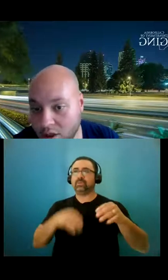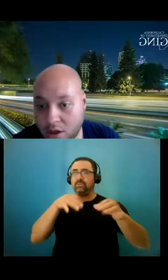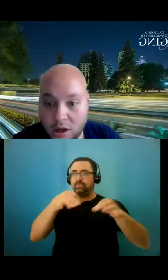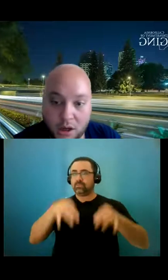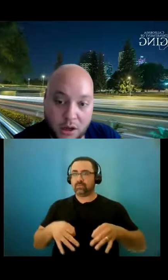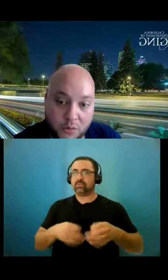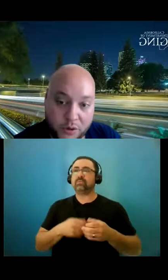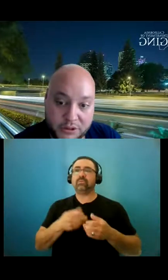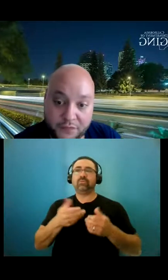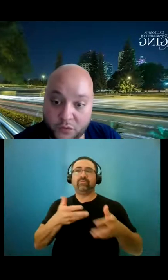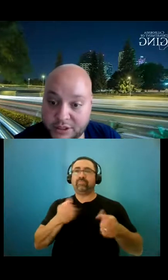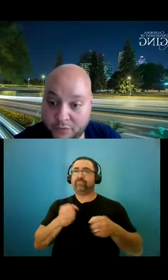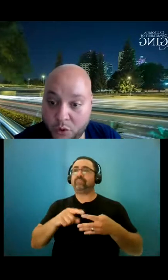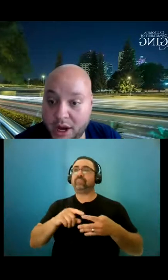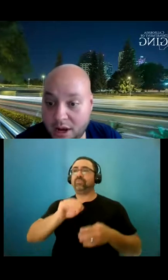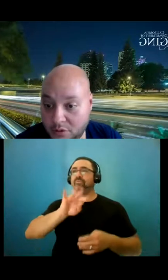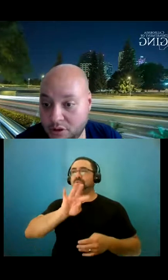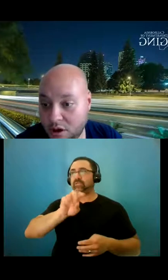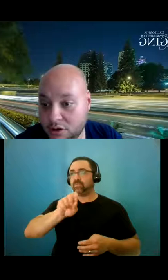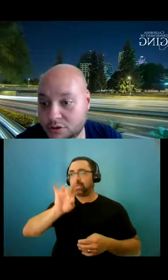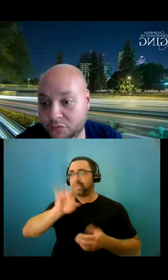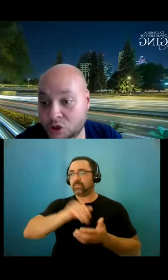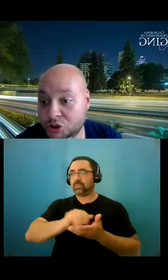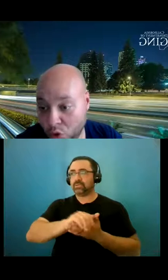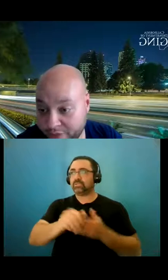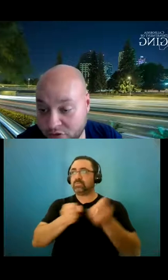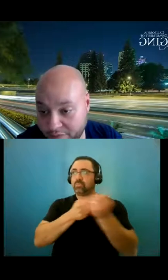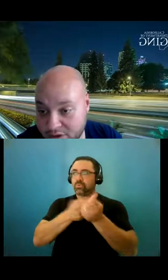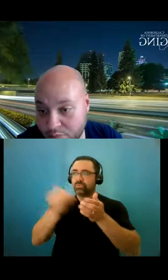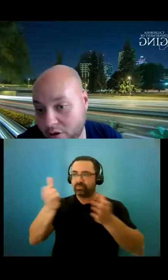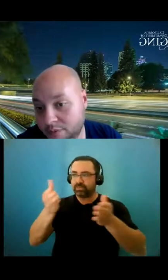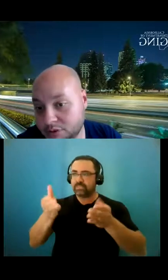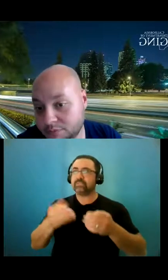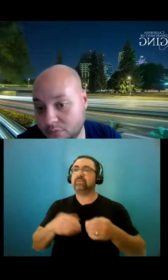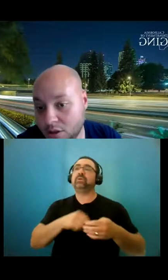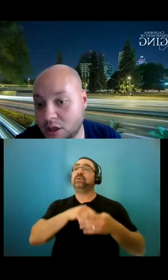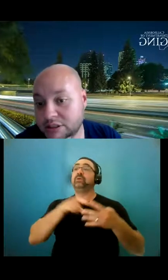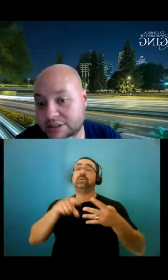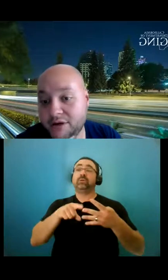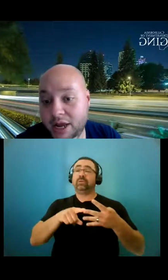quickly. We received $47.8 million for supportive services programs,